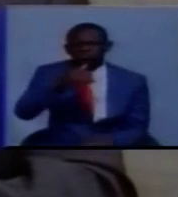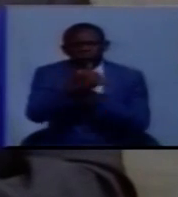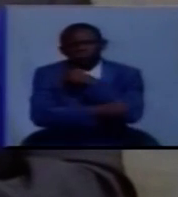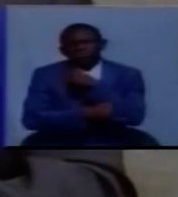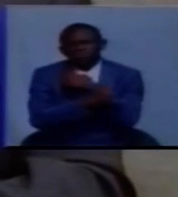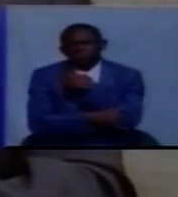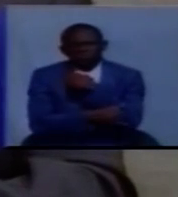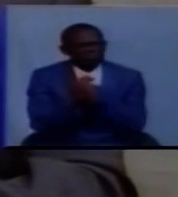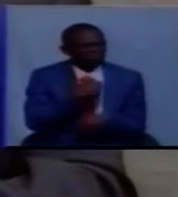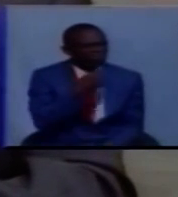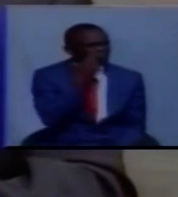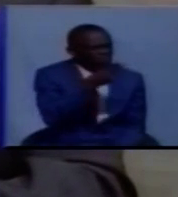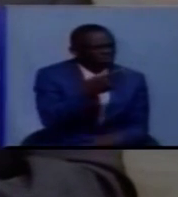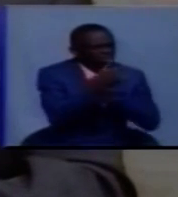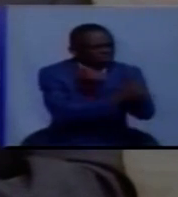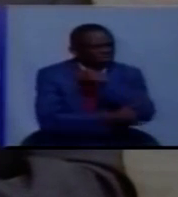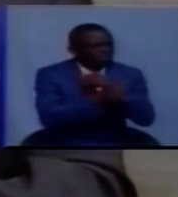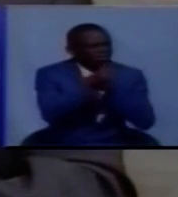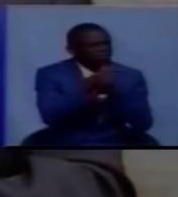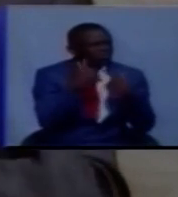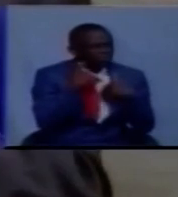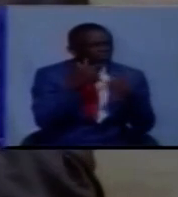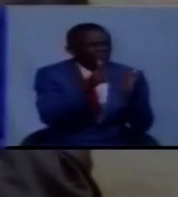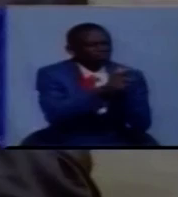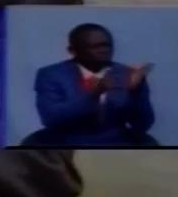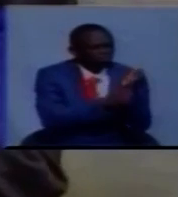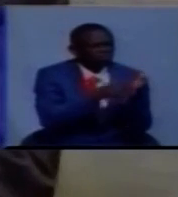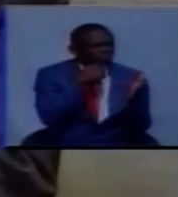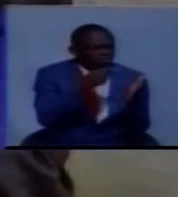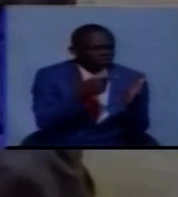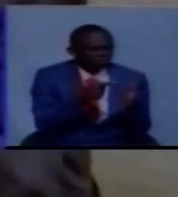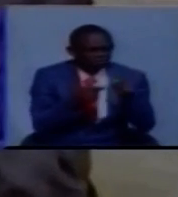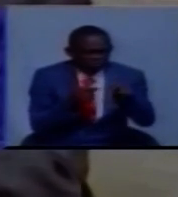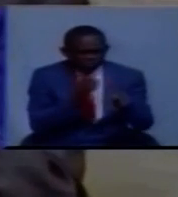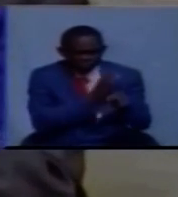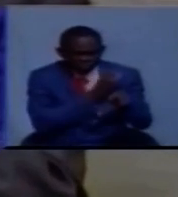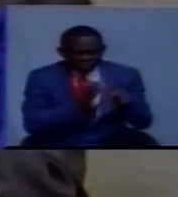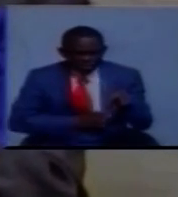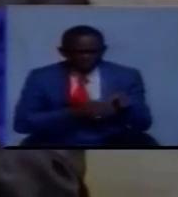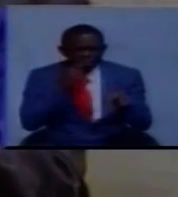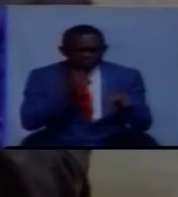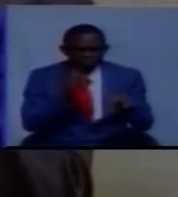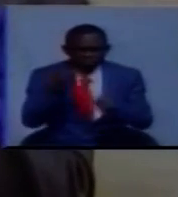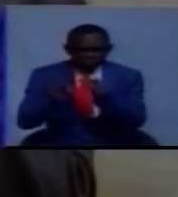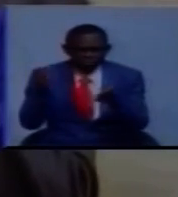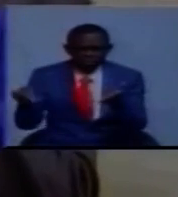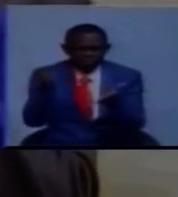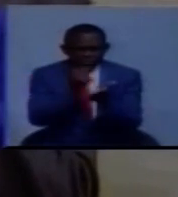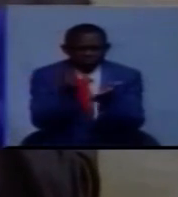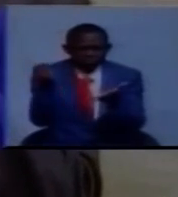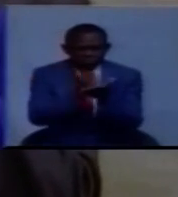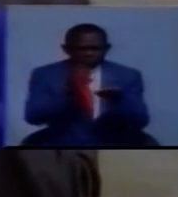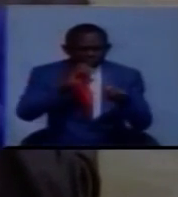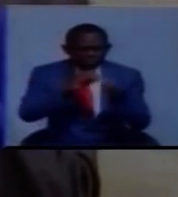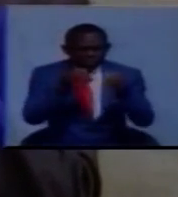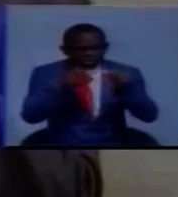people because you want to create employment. You employ people because you need to employ the numbers that you have. And